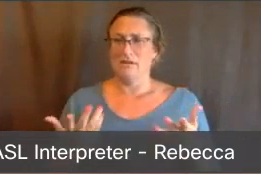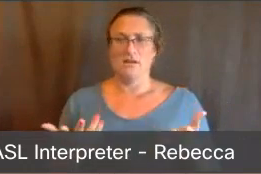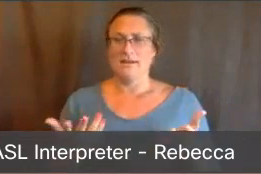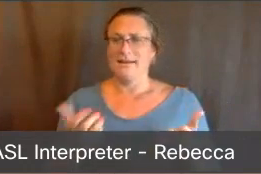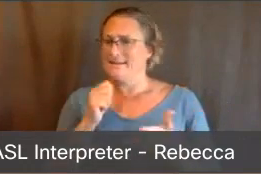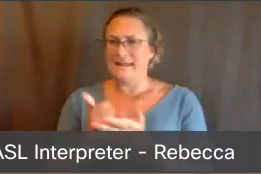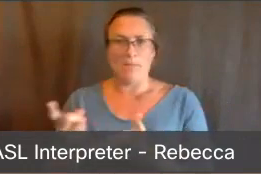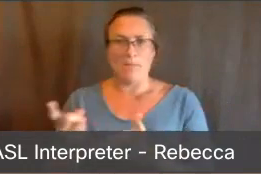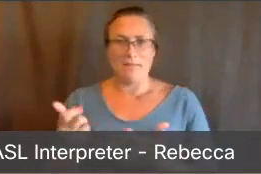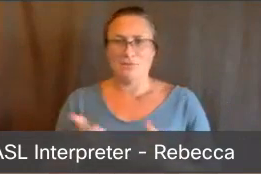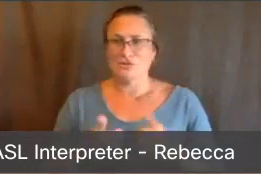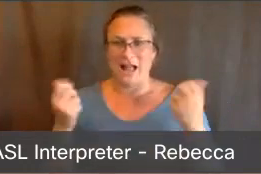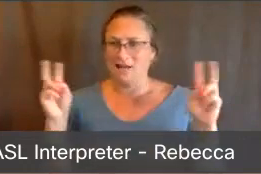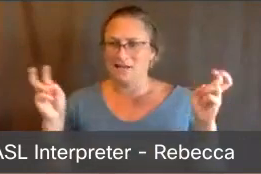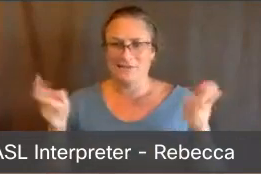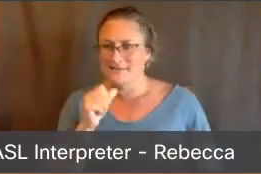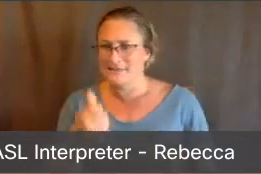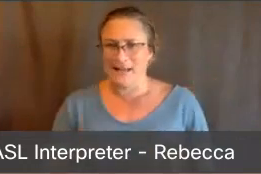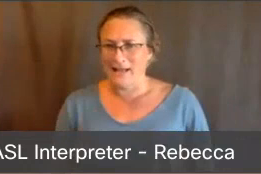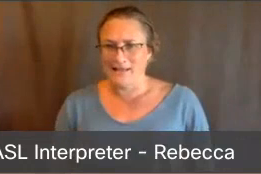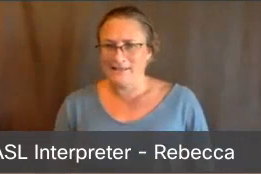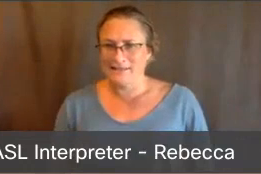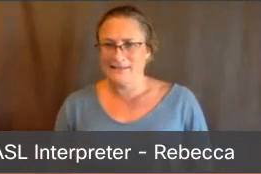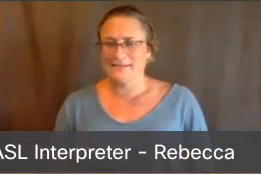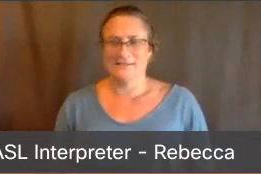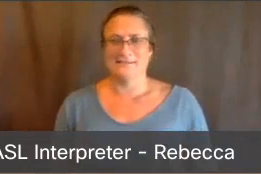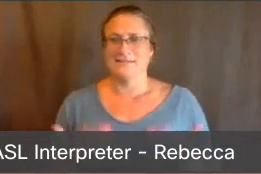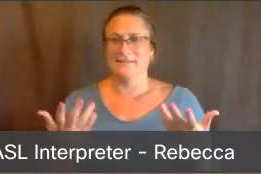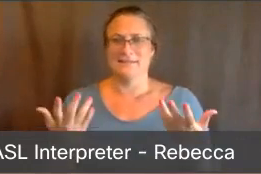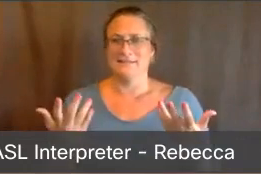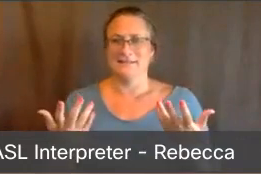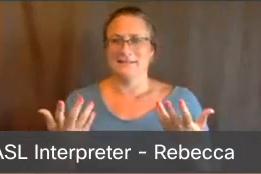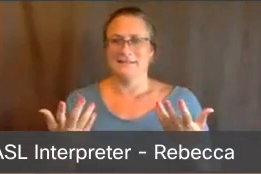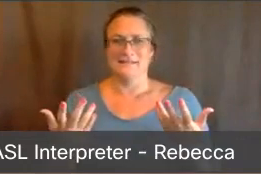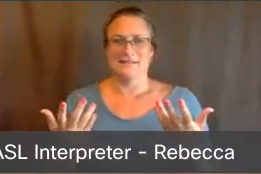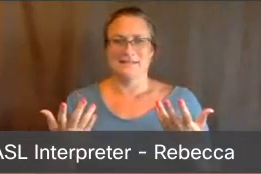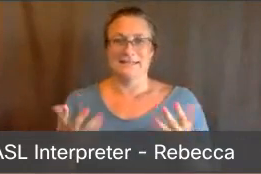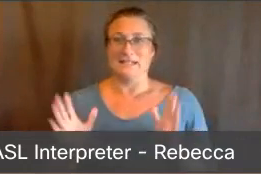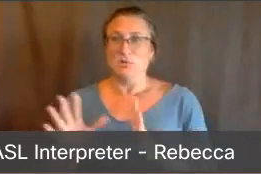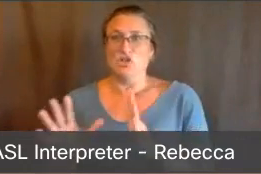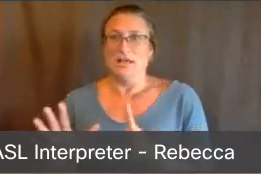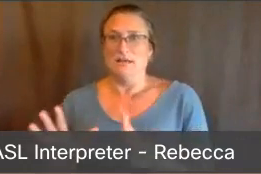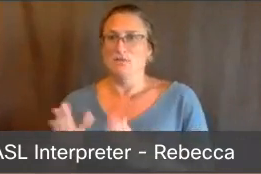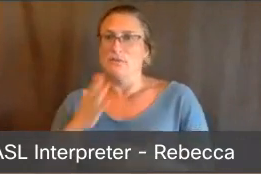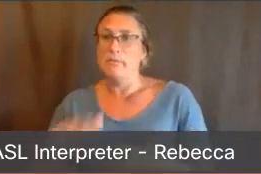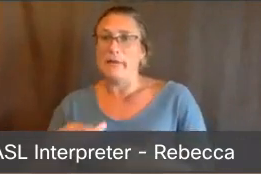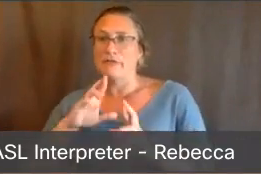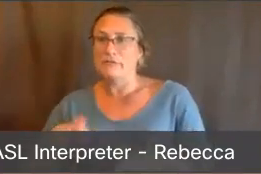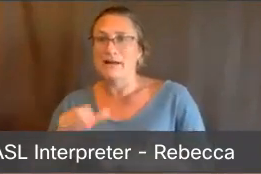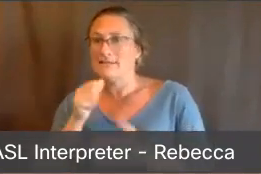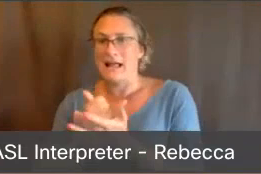helping them survive these other situations because it's pushing them to respond in ways that aren't helpful, that aren't